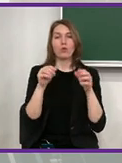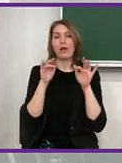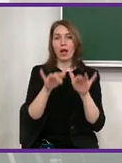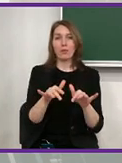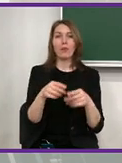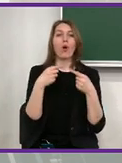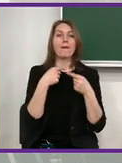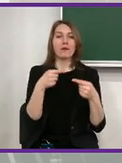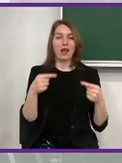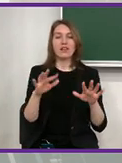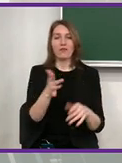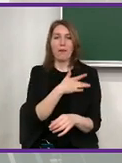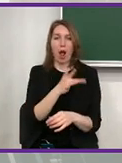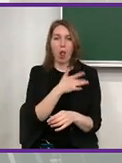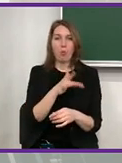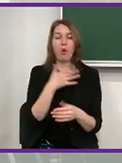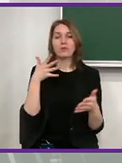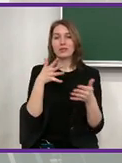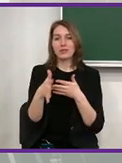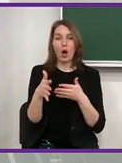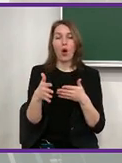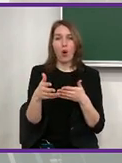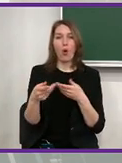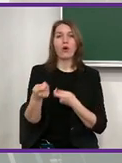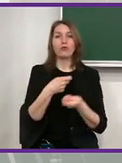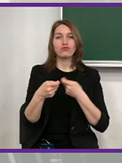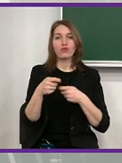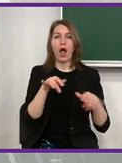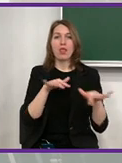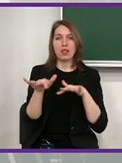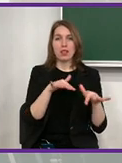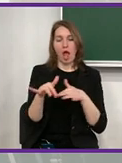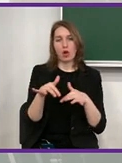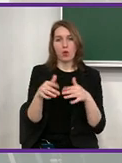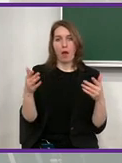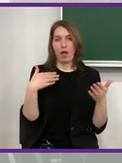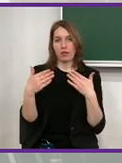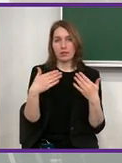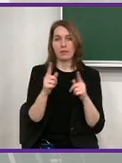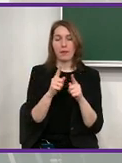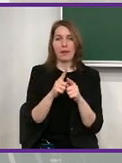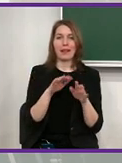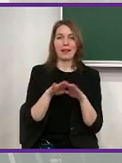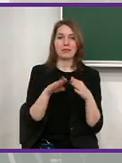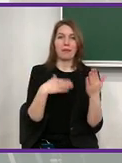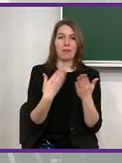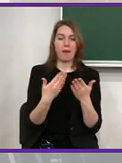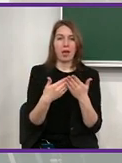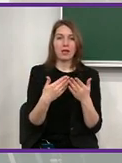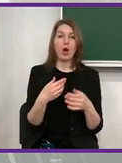negative impacts are not facilitated, but they are directly related with the